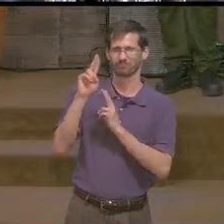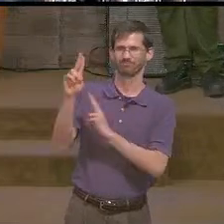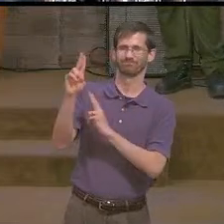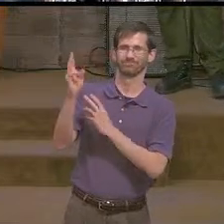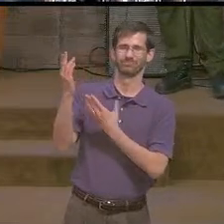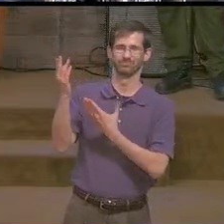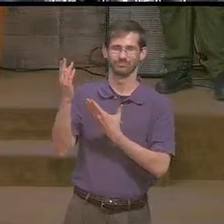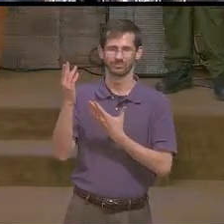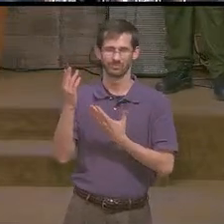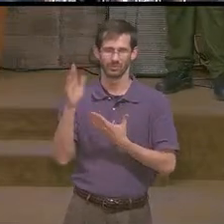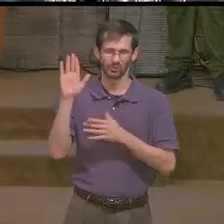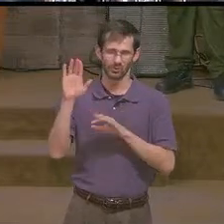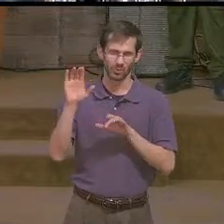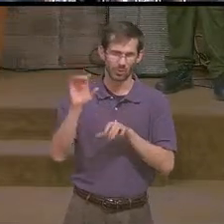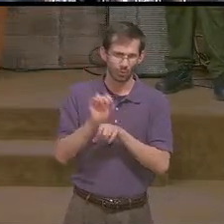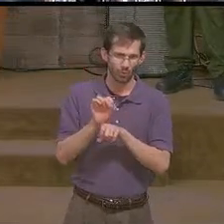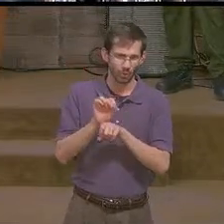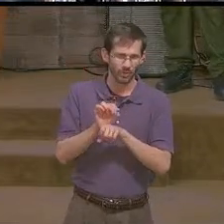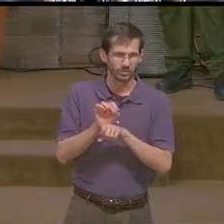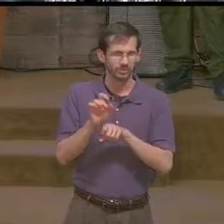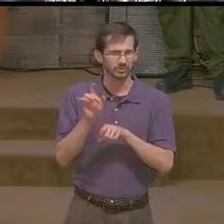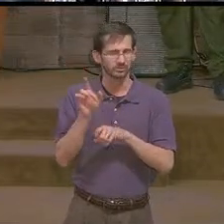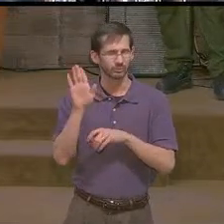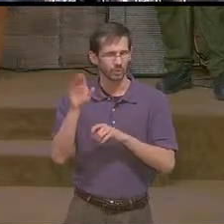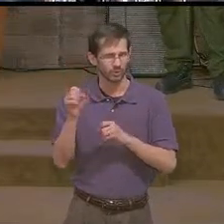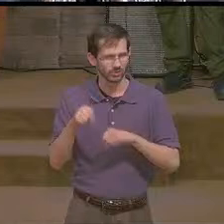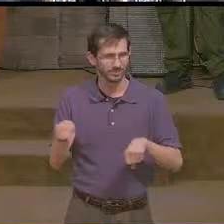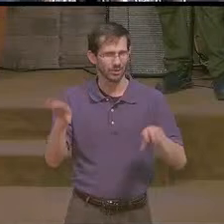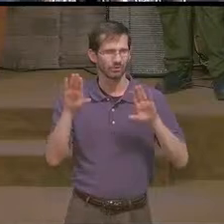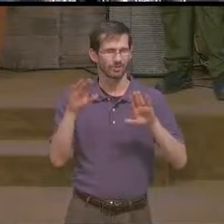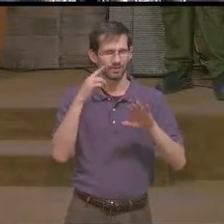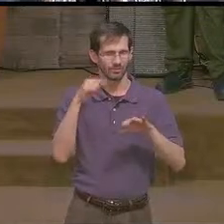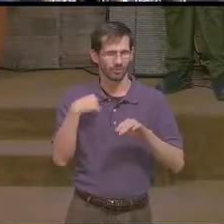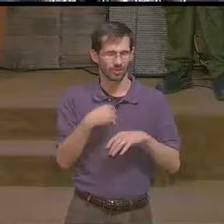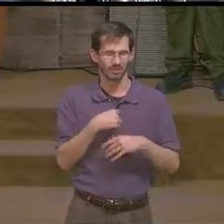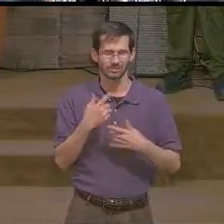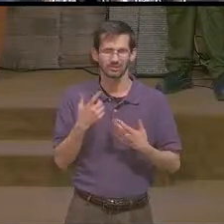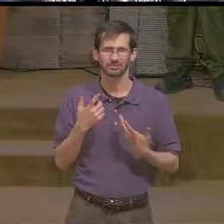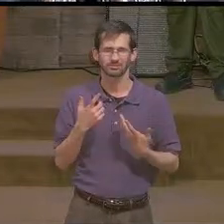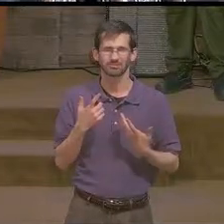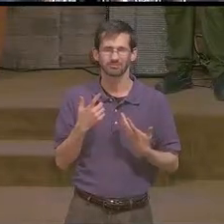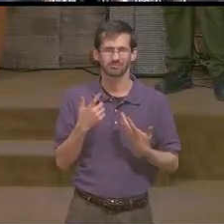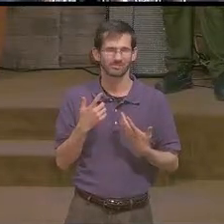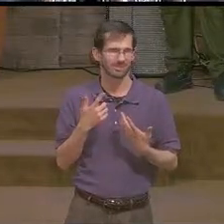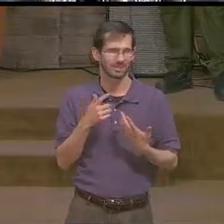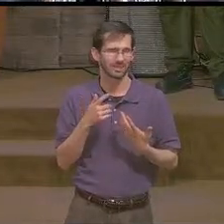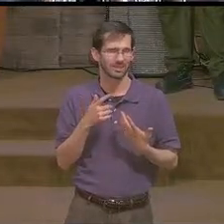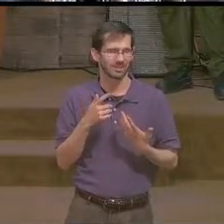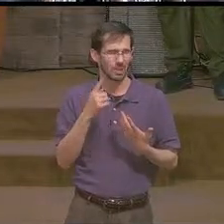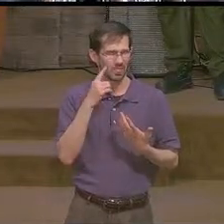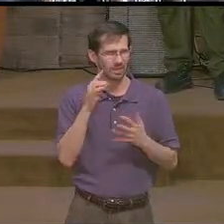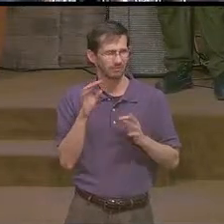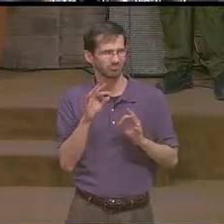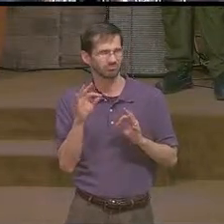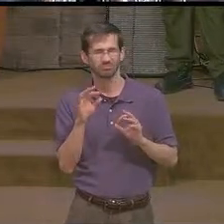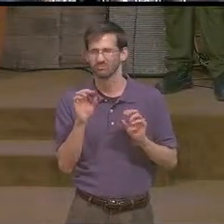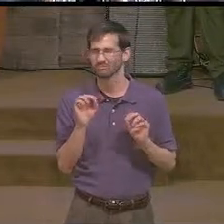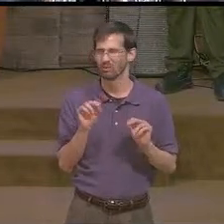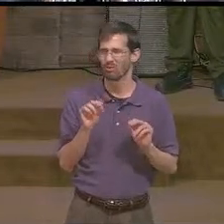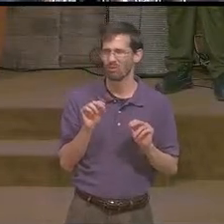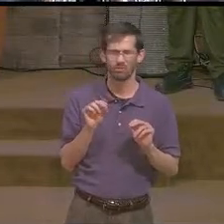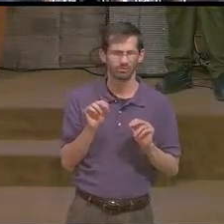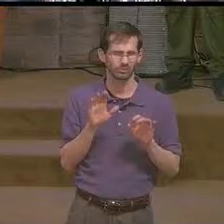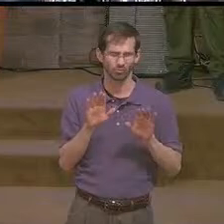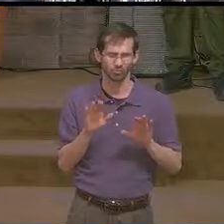that we get to do, Father God, and we get to worship you, and we get to hear what